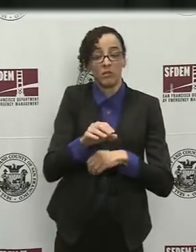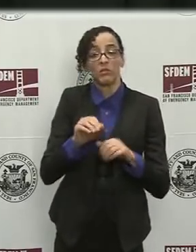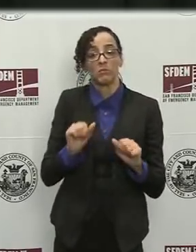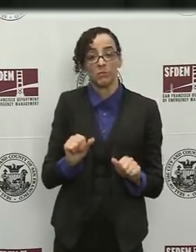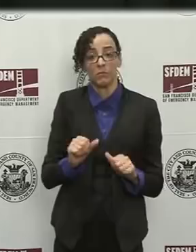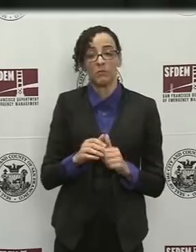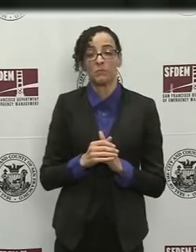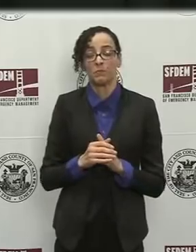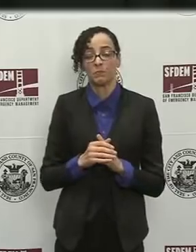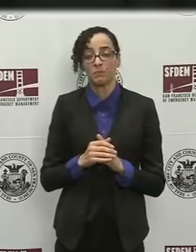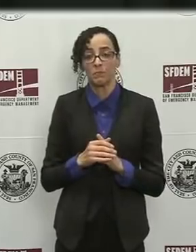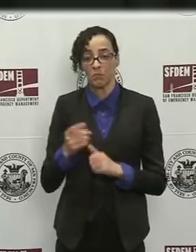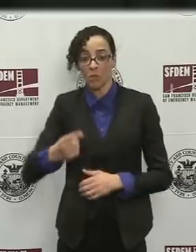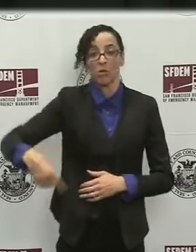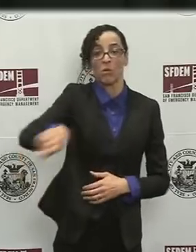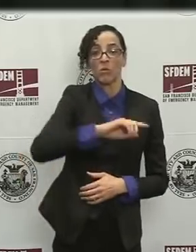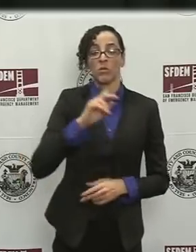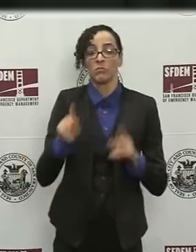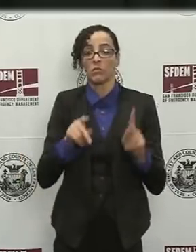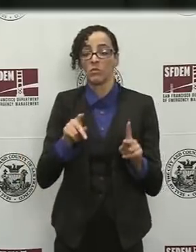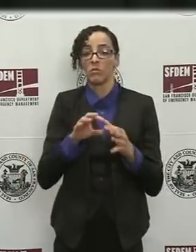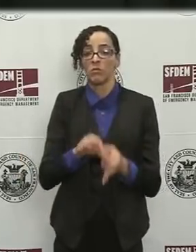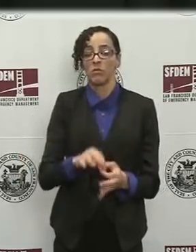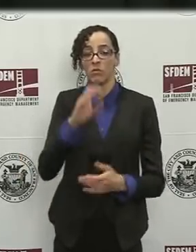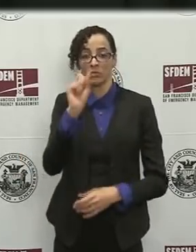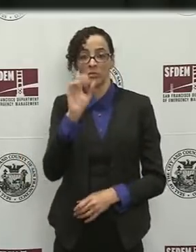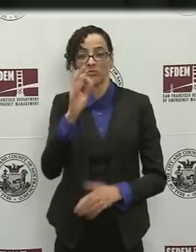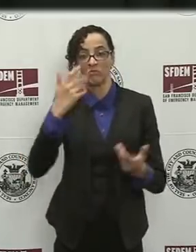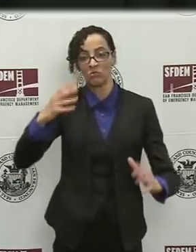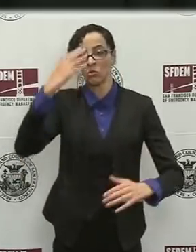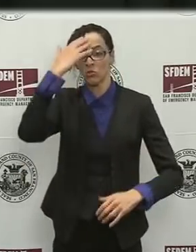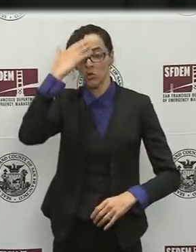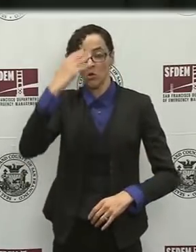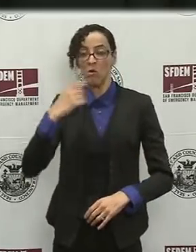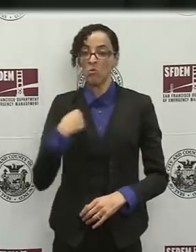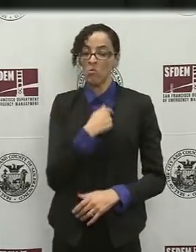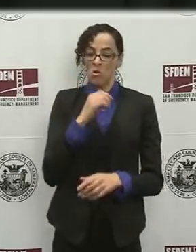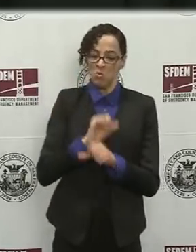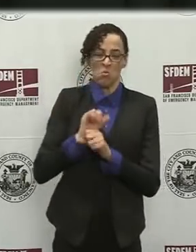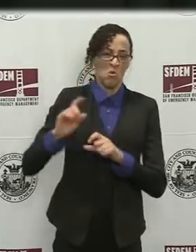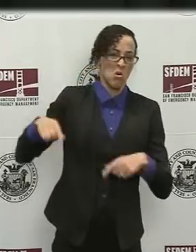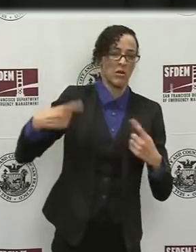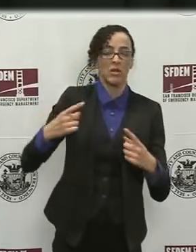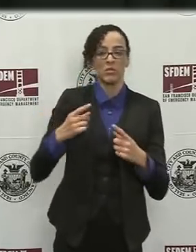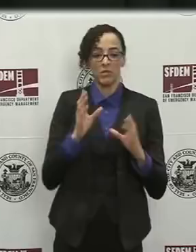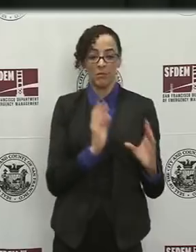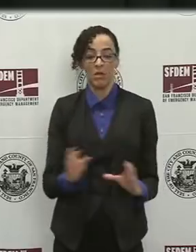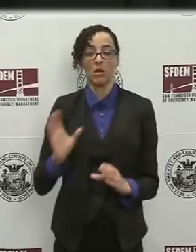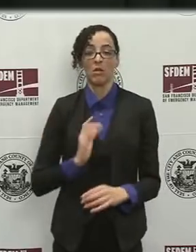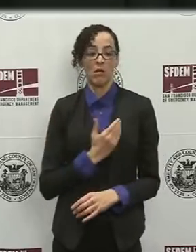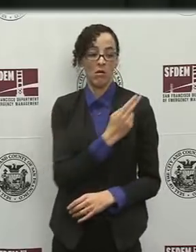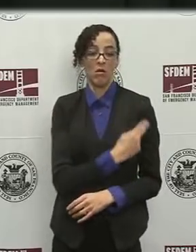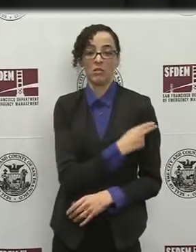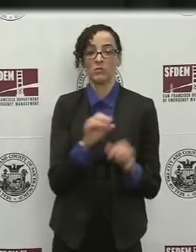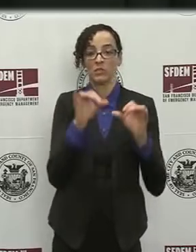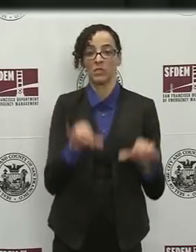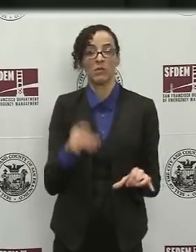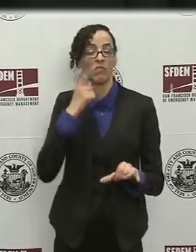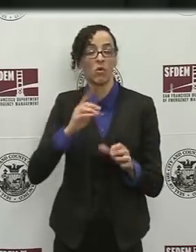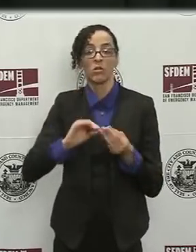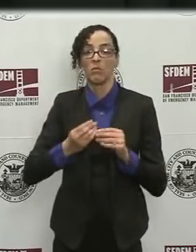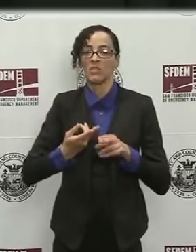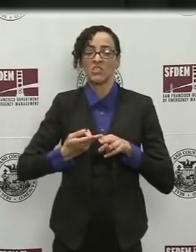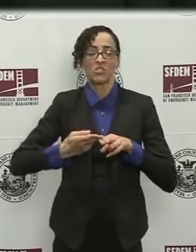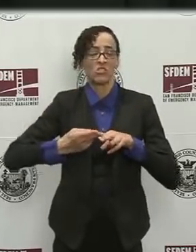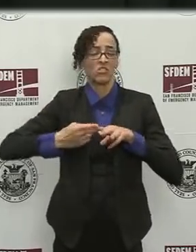As San Franciscans know, we are working to prepare our hospitals and health system for an expected surge of coronavirus patients.